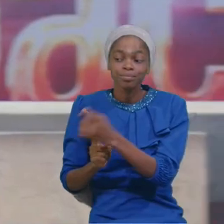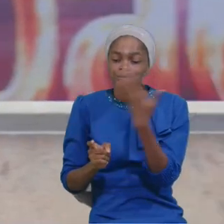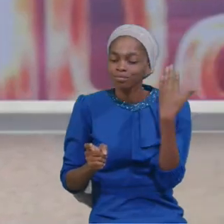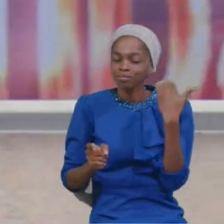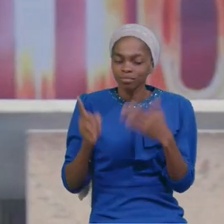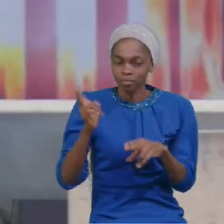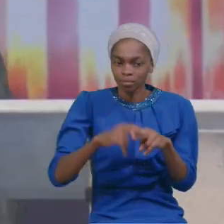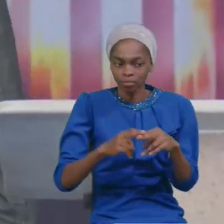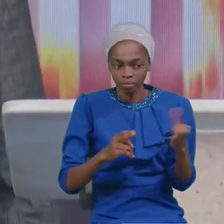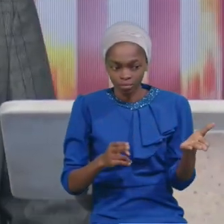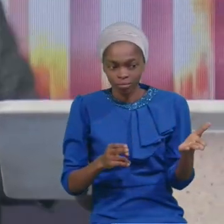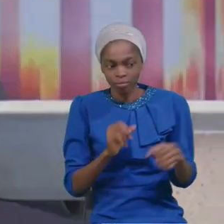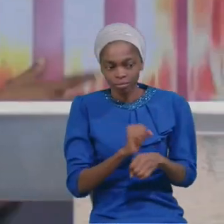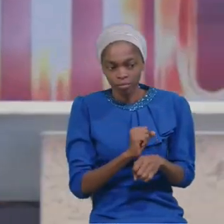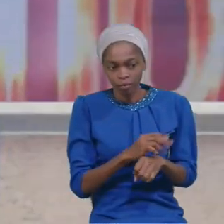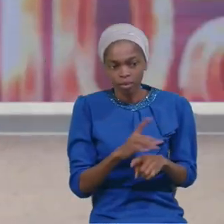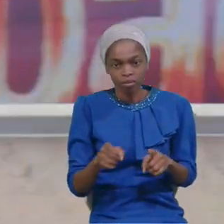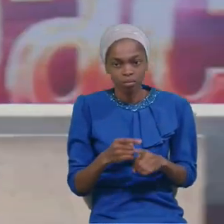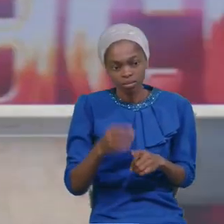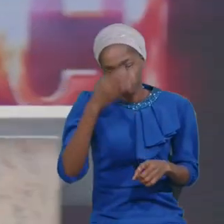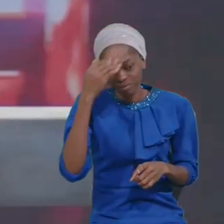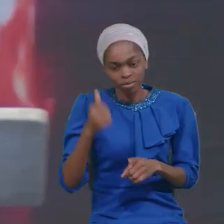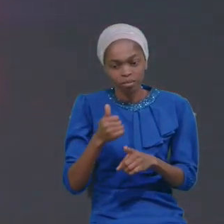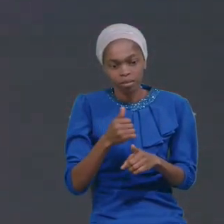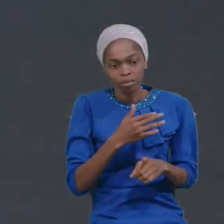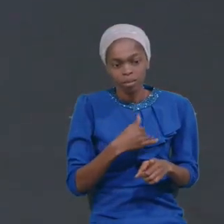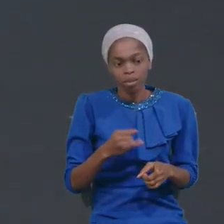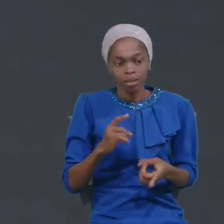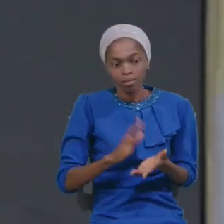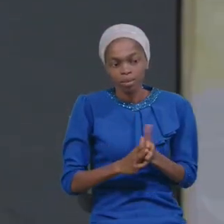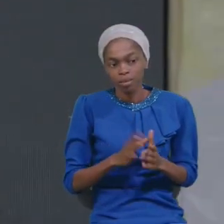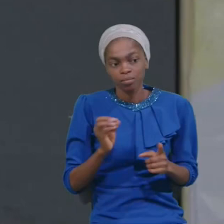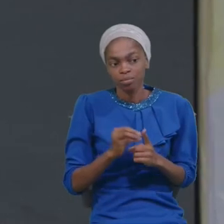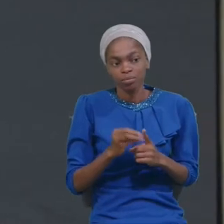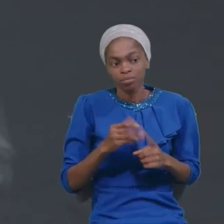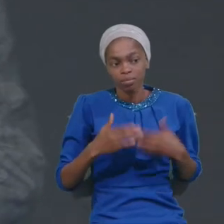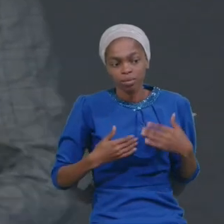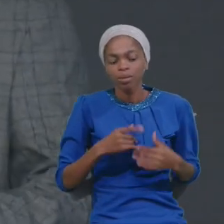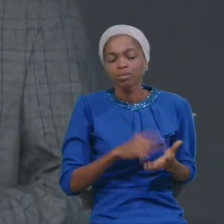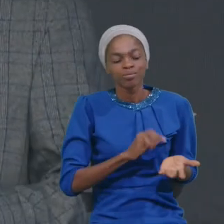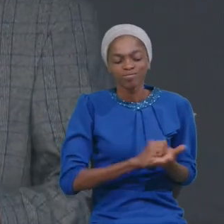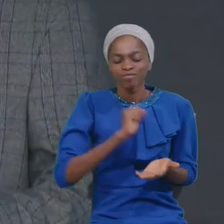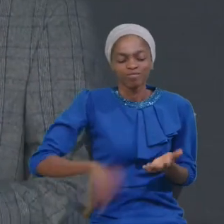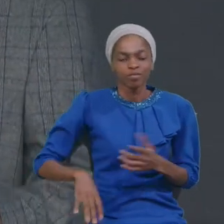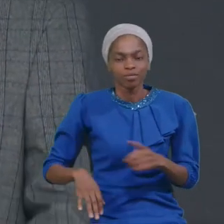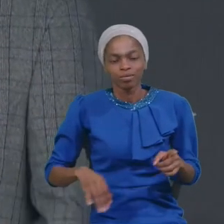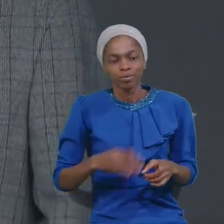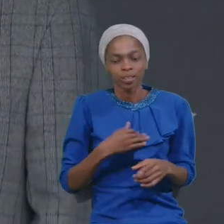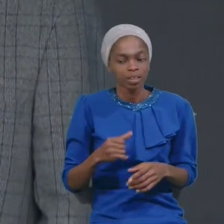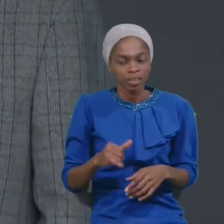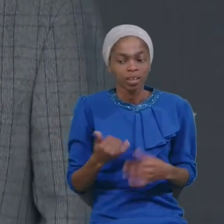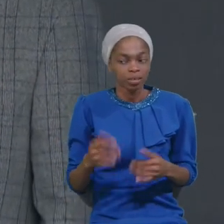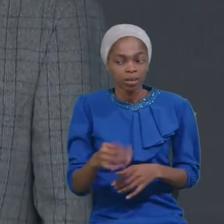seated him. He's not there now. Another one came. He was so happy and said, look at the place I